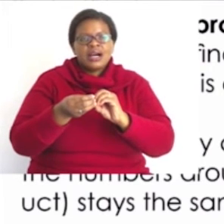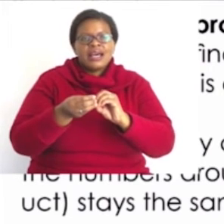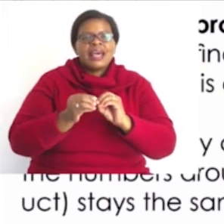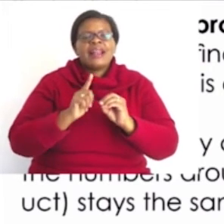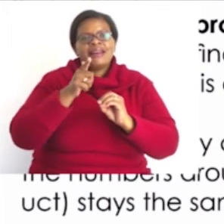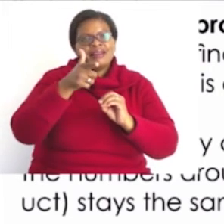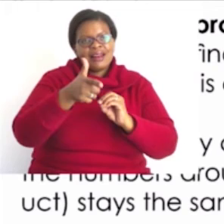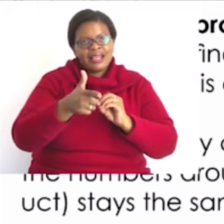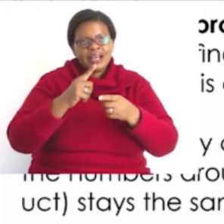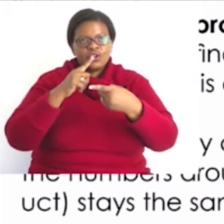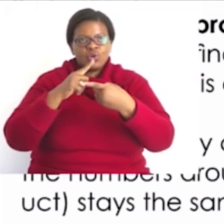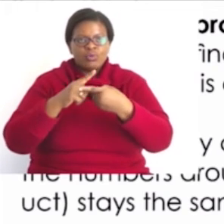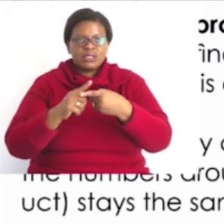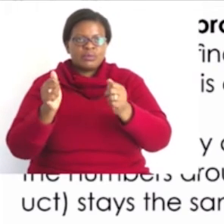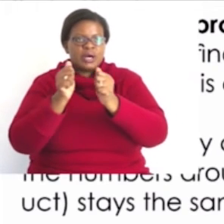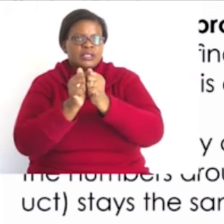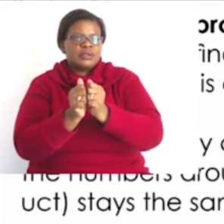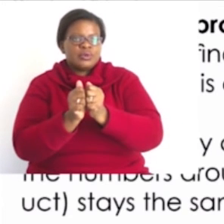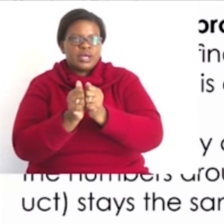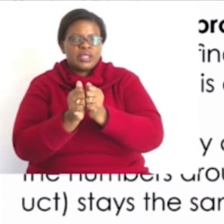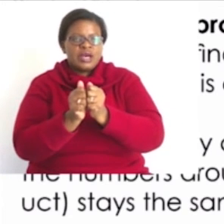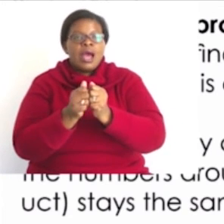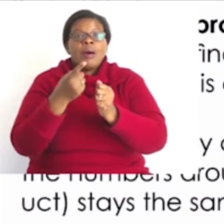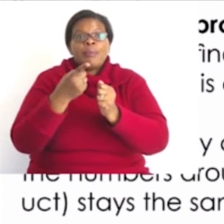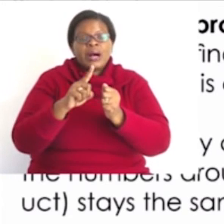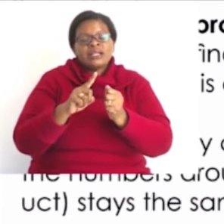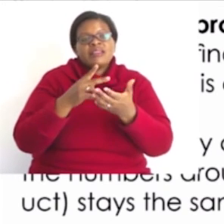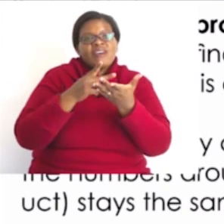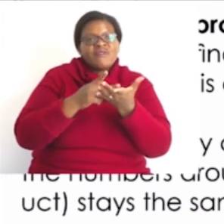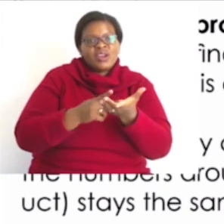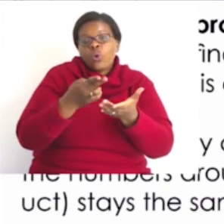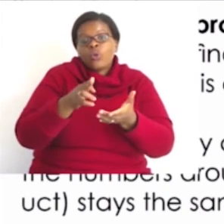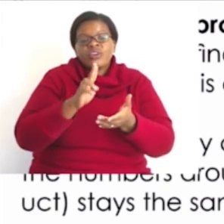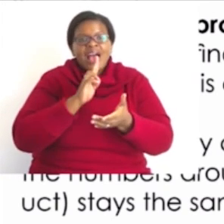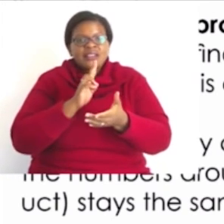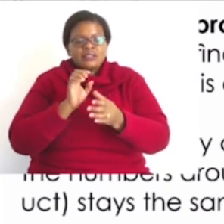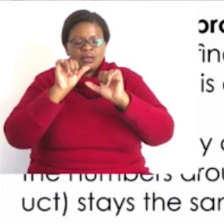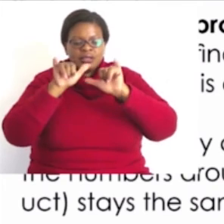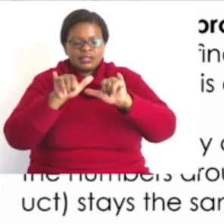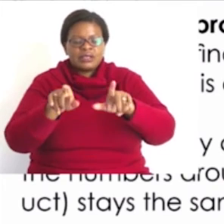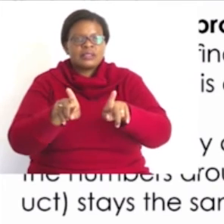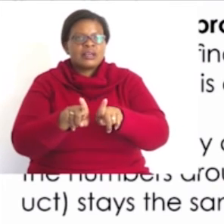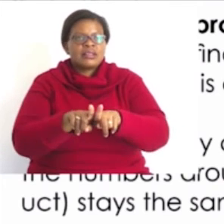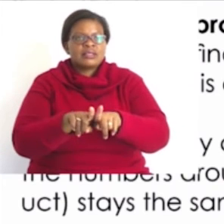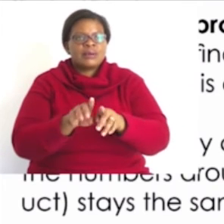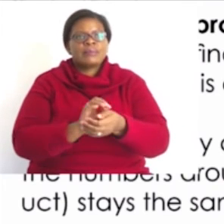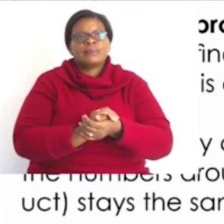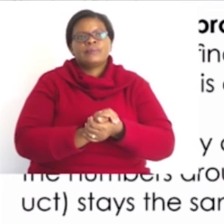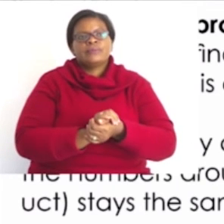we multiply it together. But the value or the product stay the same. Boys and